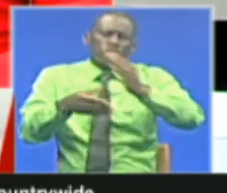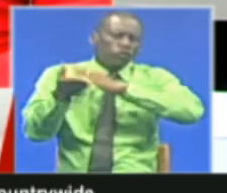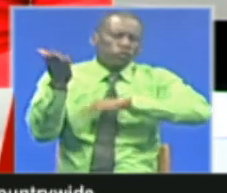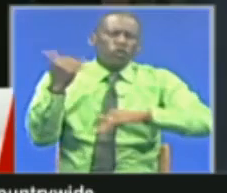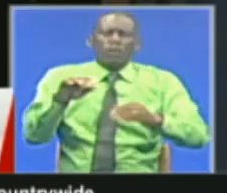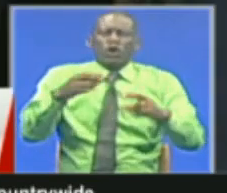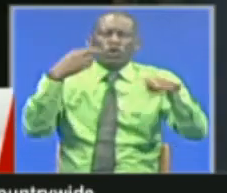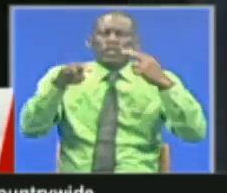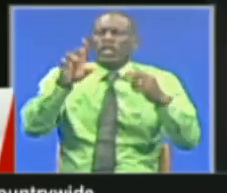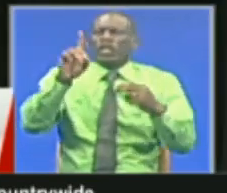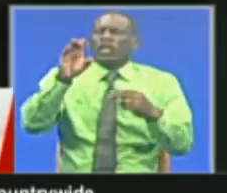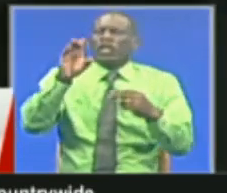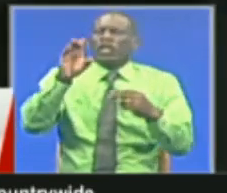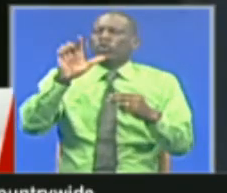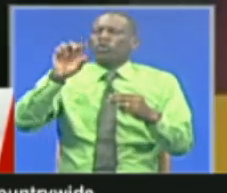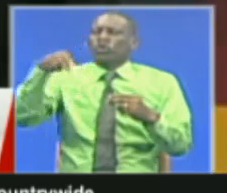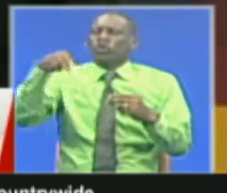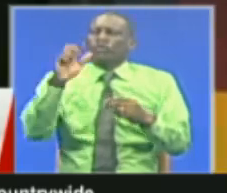more.